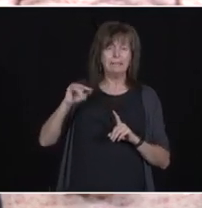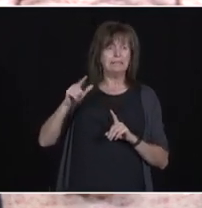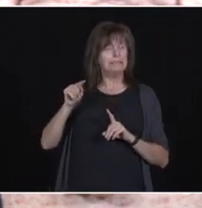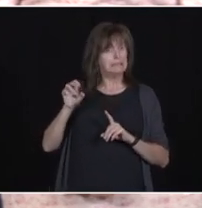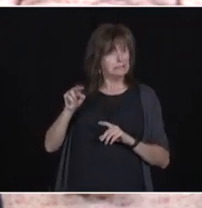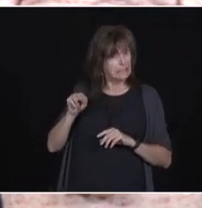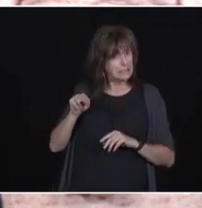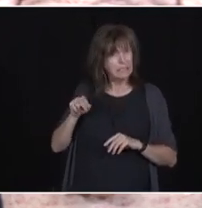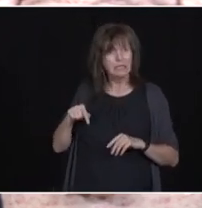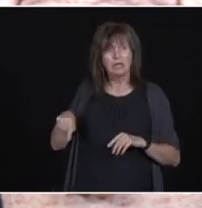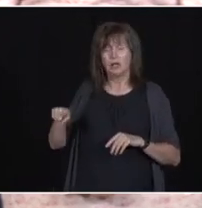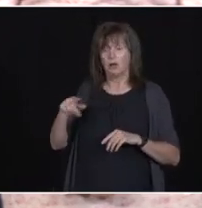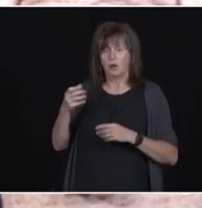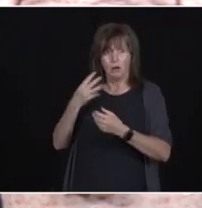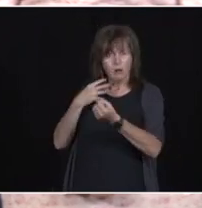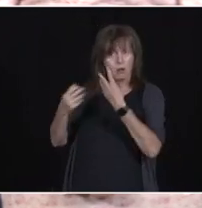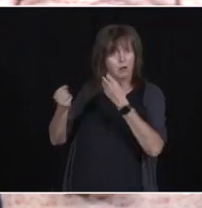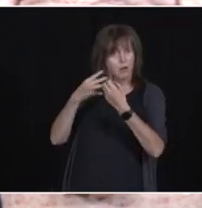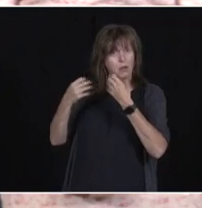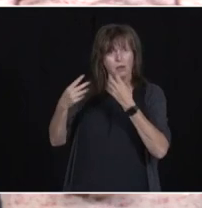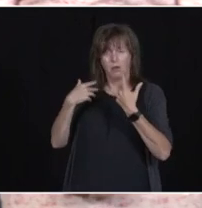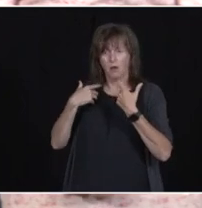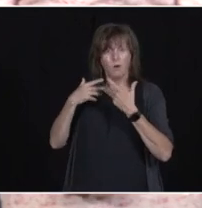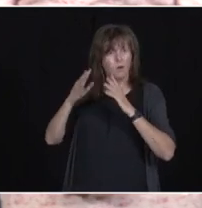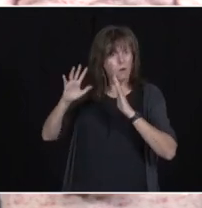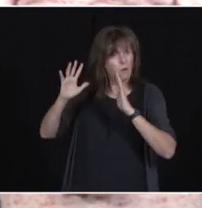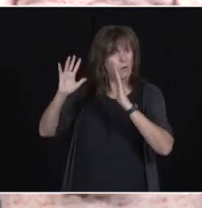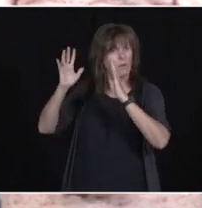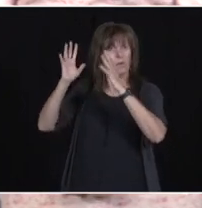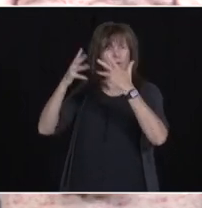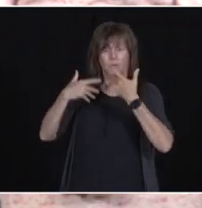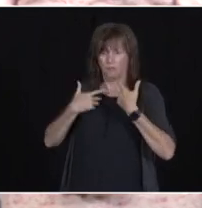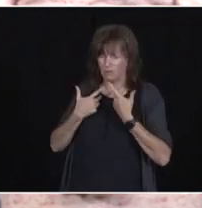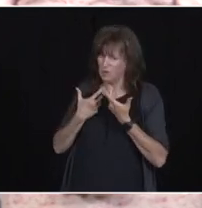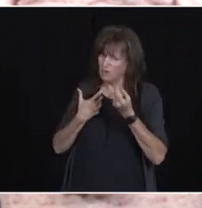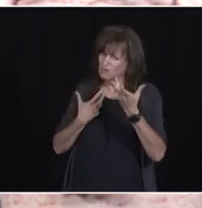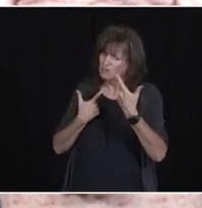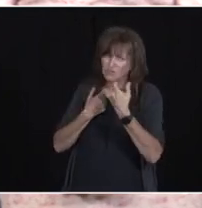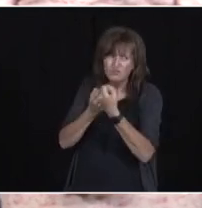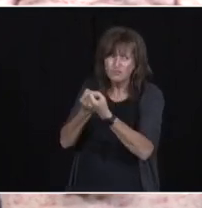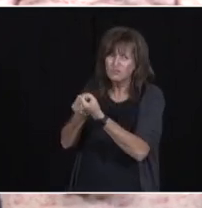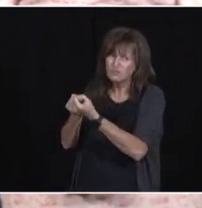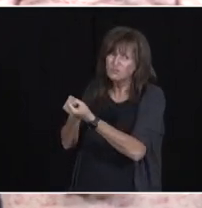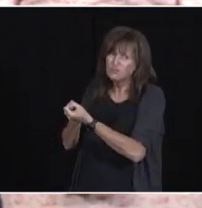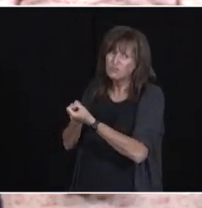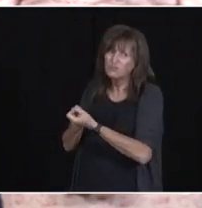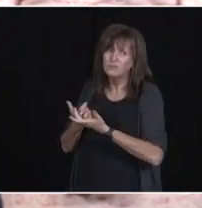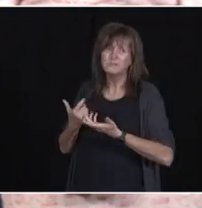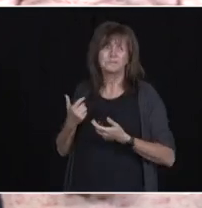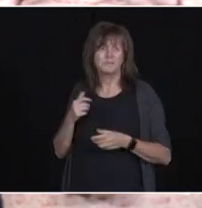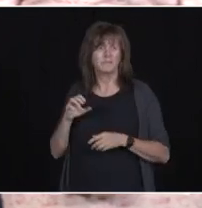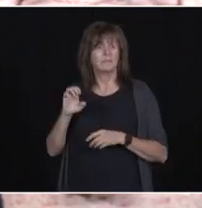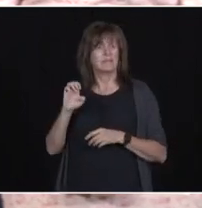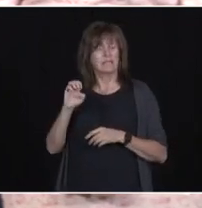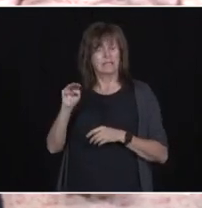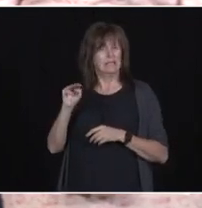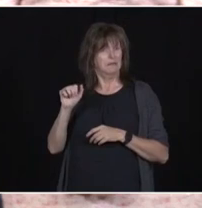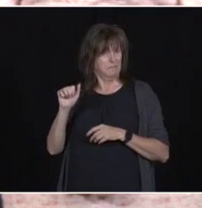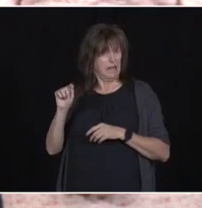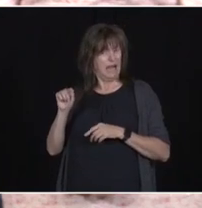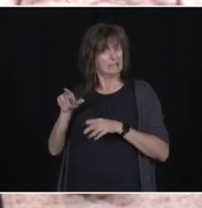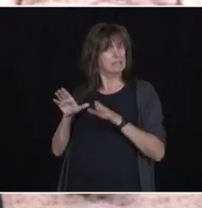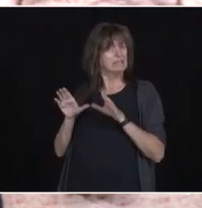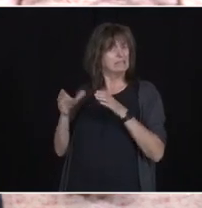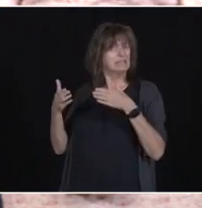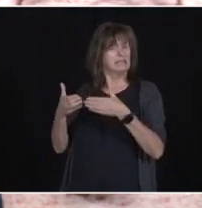whole list of different areas that we're helping him. And the EMAT team, I call them the SWAT team of medical professionals,